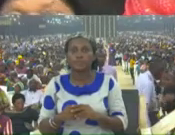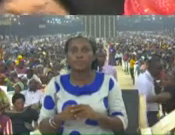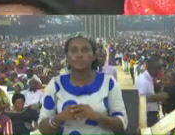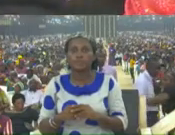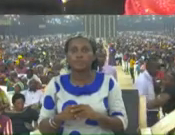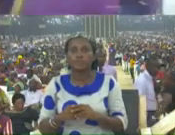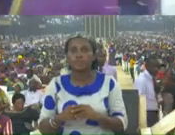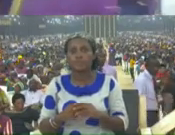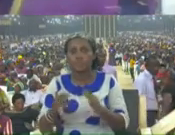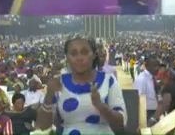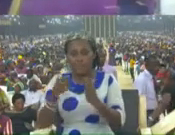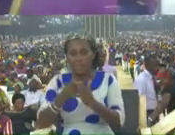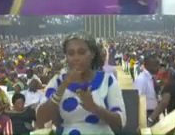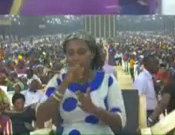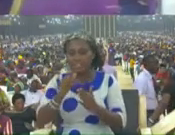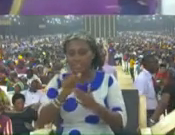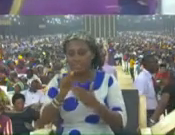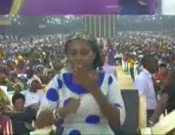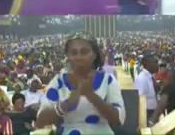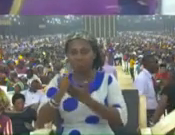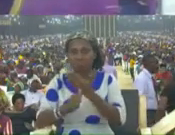It is a dangerous thing